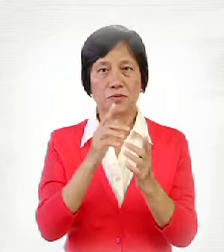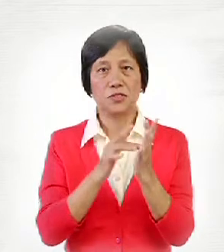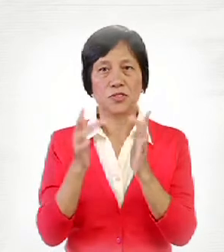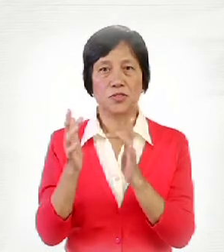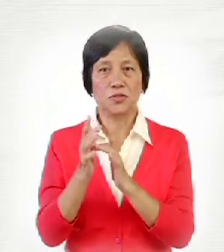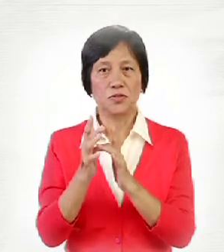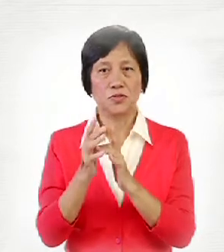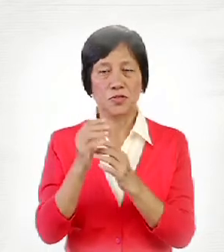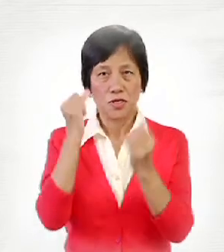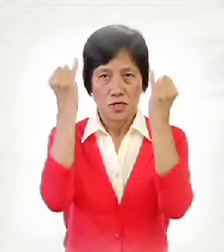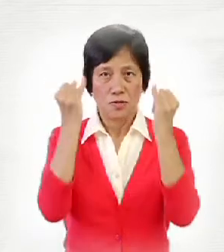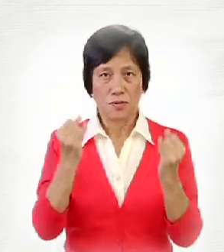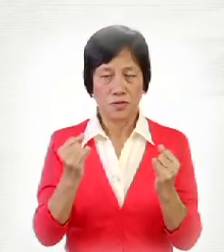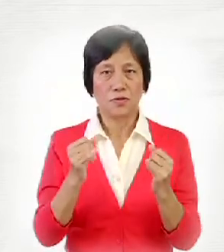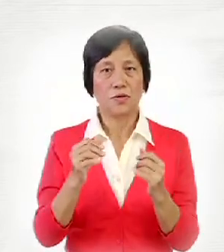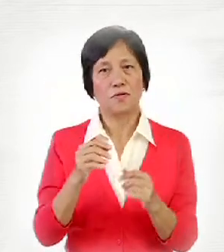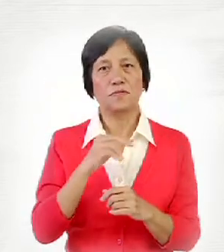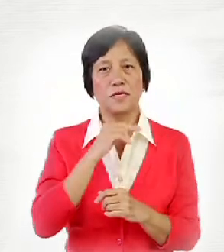the invisible God.